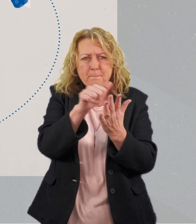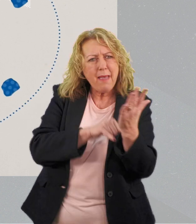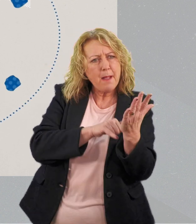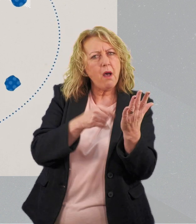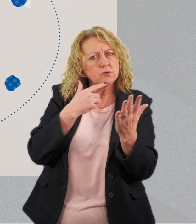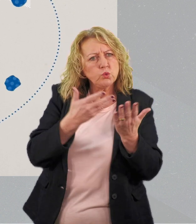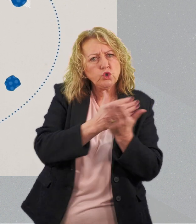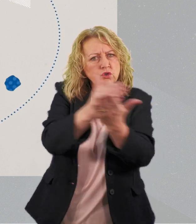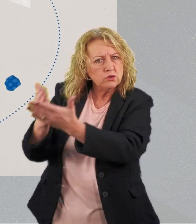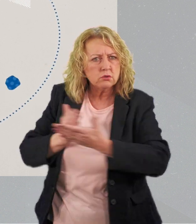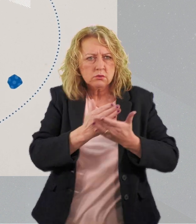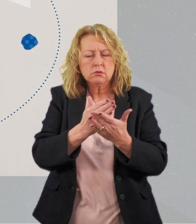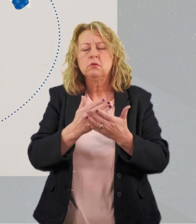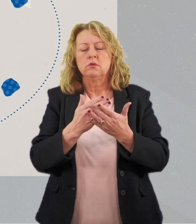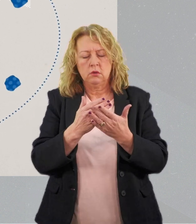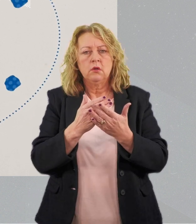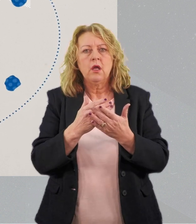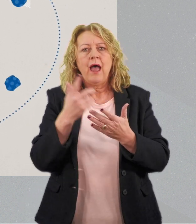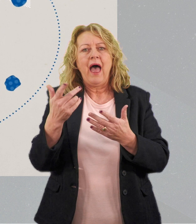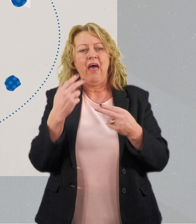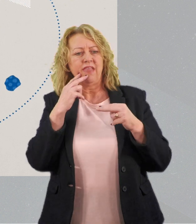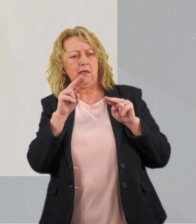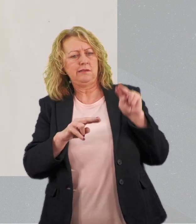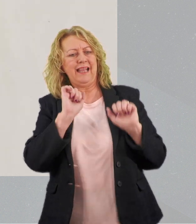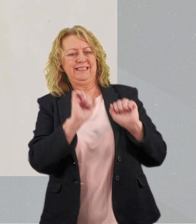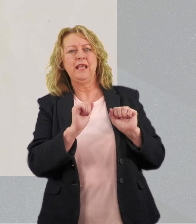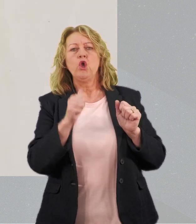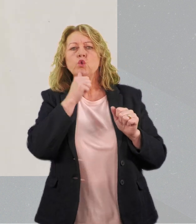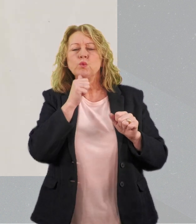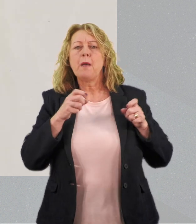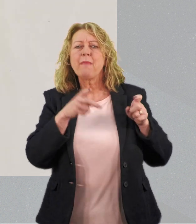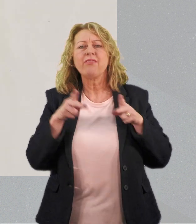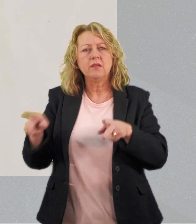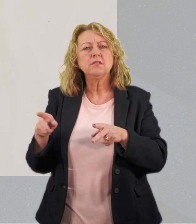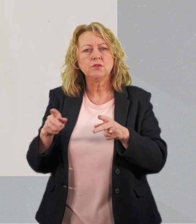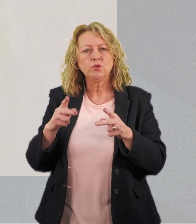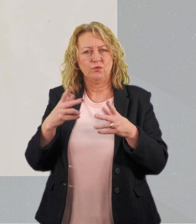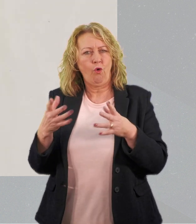paper to the field and to assess the methods used.